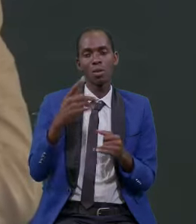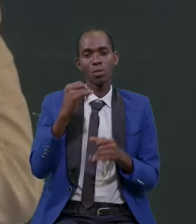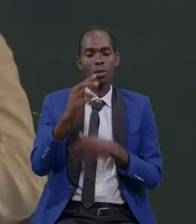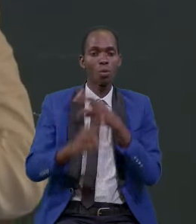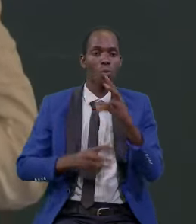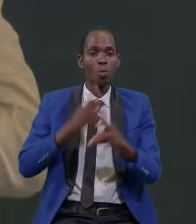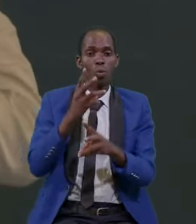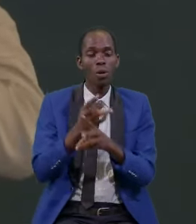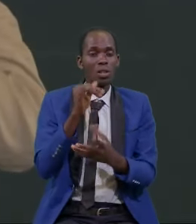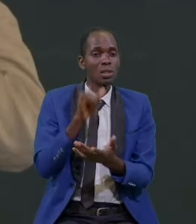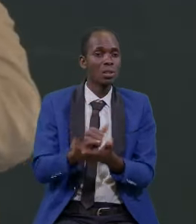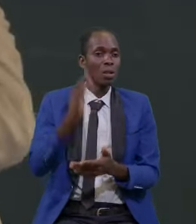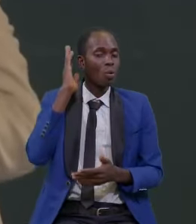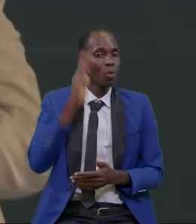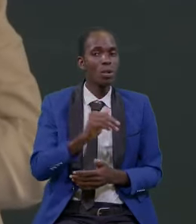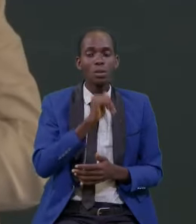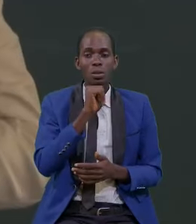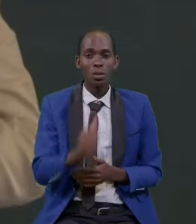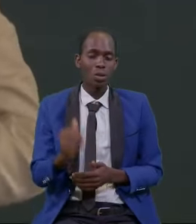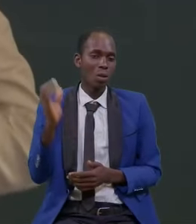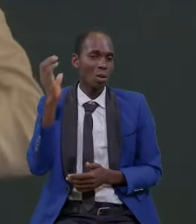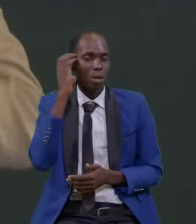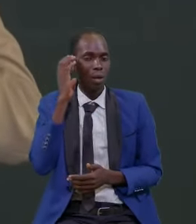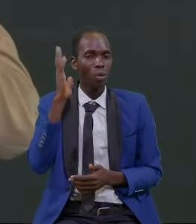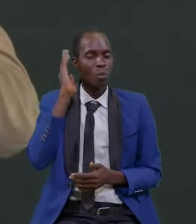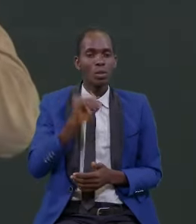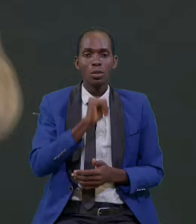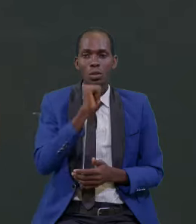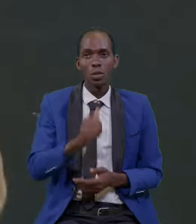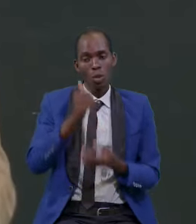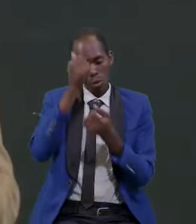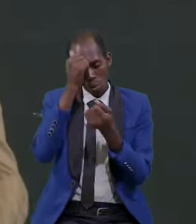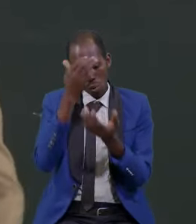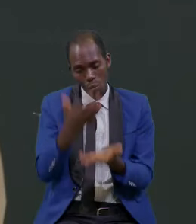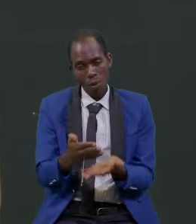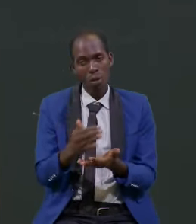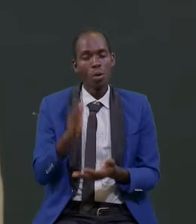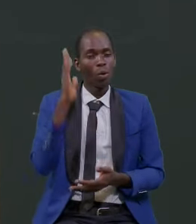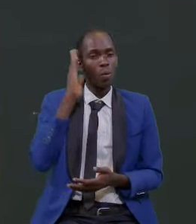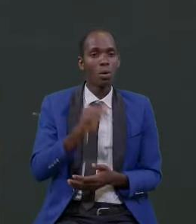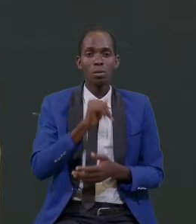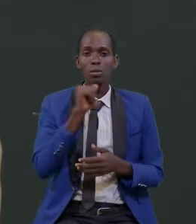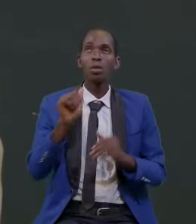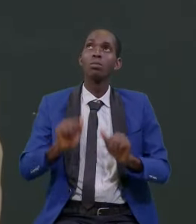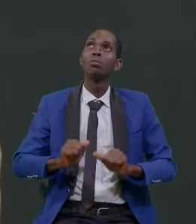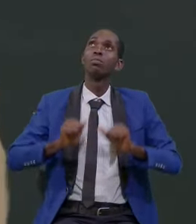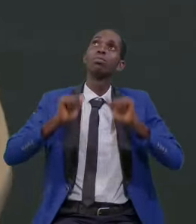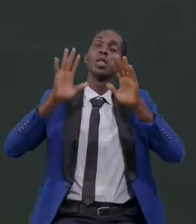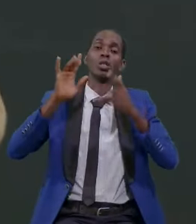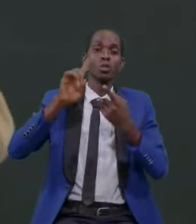hear, that shall not listen, that shall not surrender to that